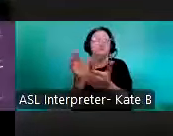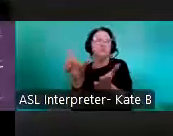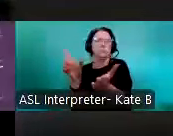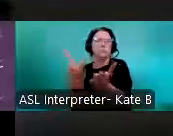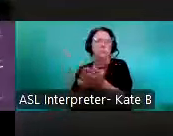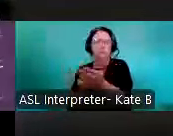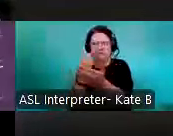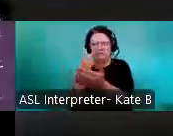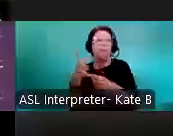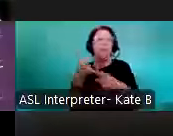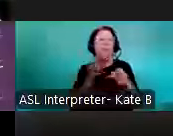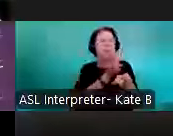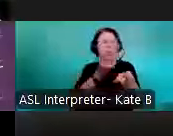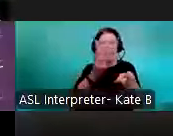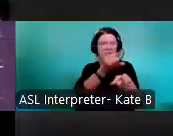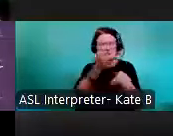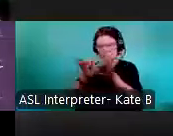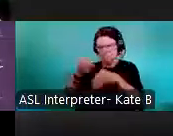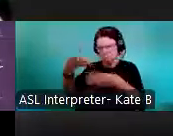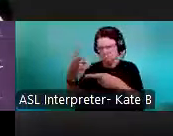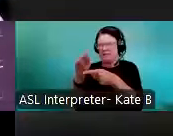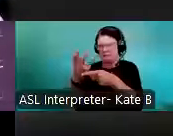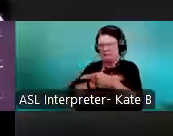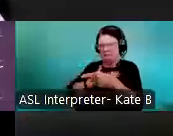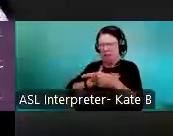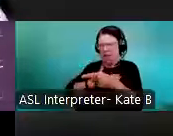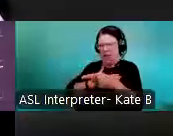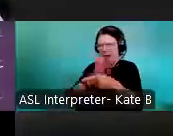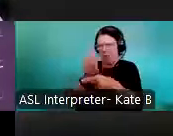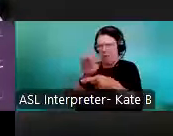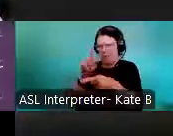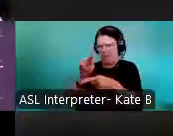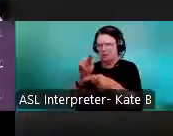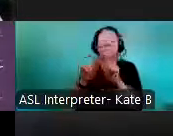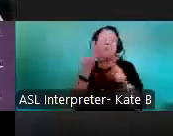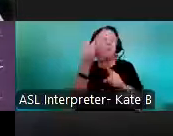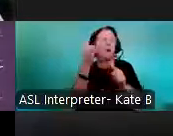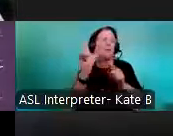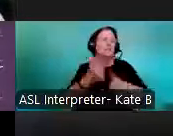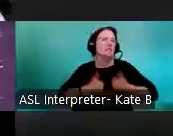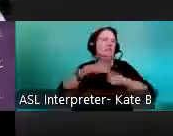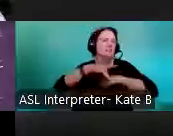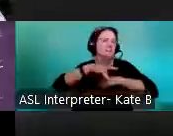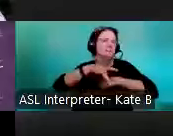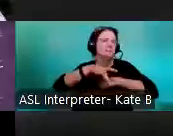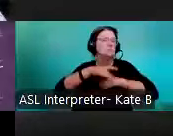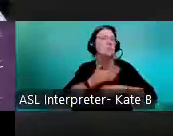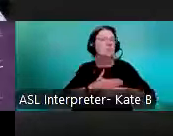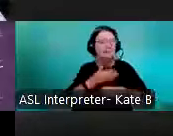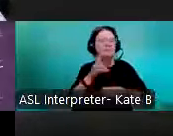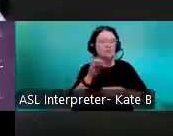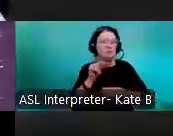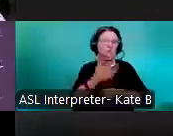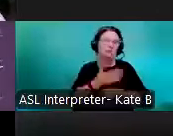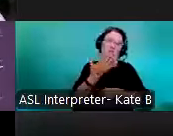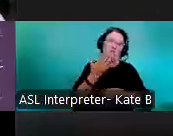see exactly what will be on your ballot because it is different depending on where you live. And we encourage you to do that. It's my favorite